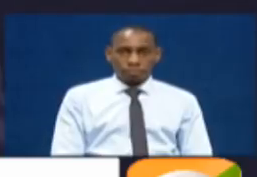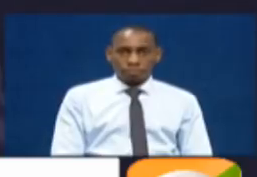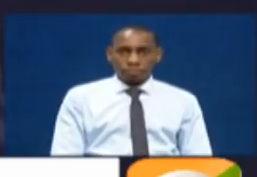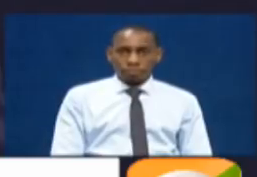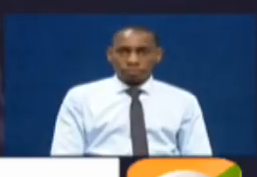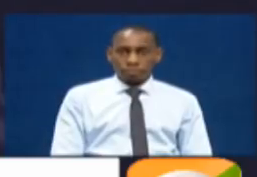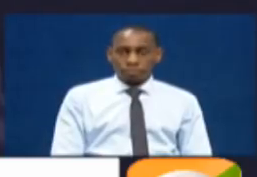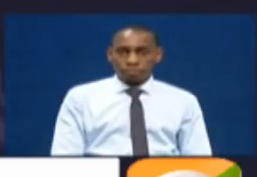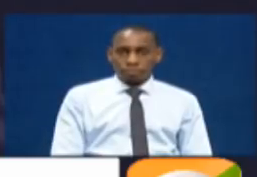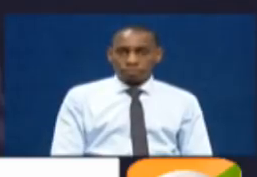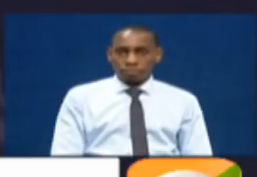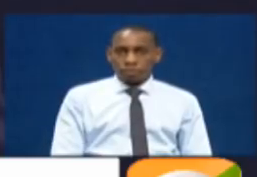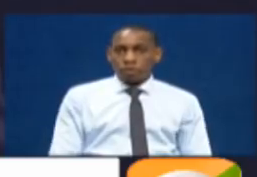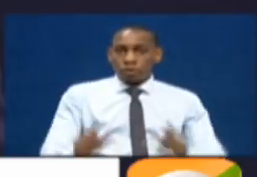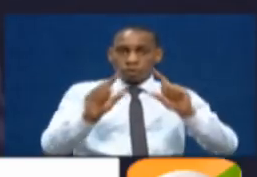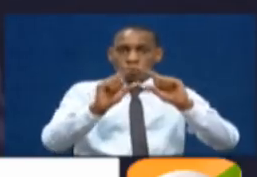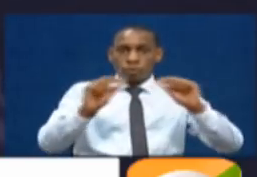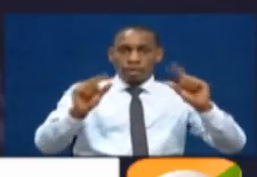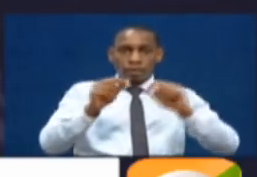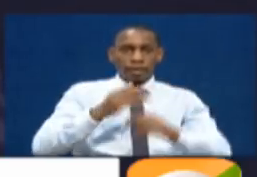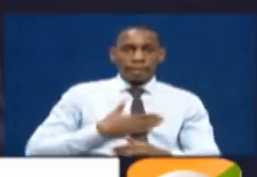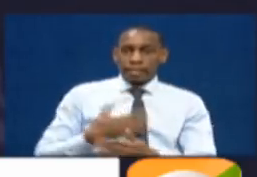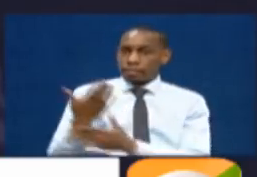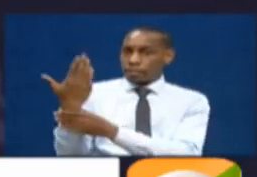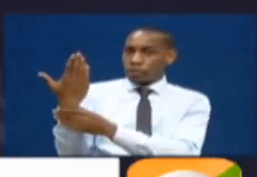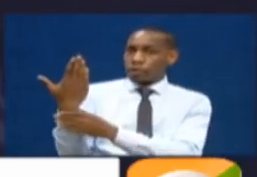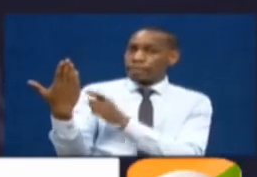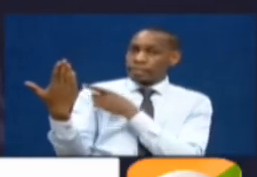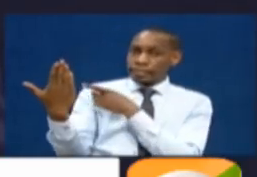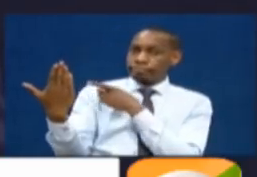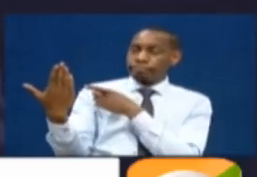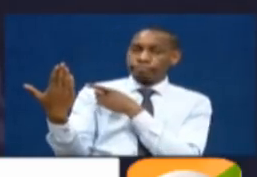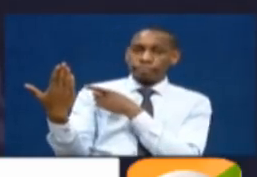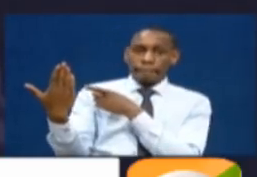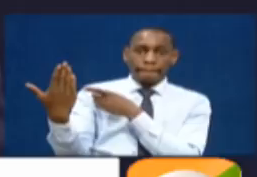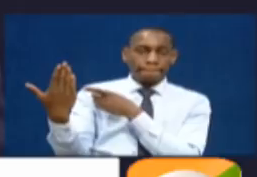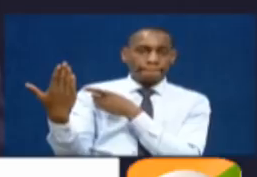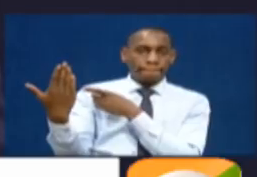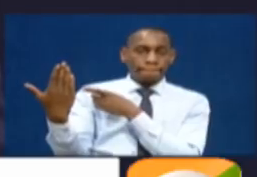all I can say is that on paper,